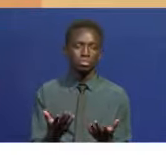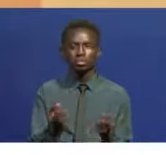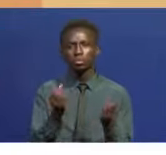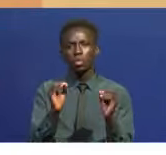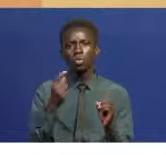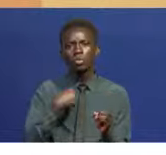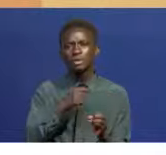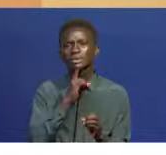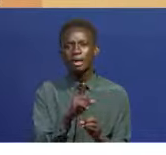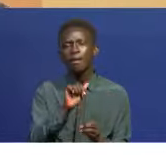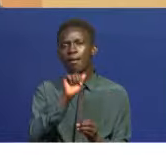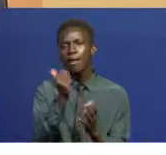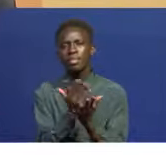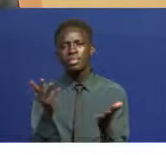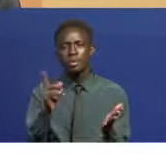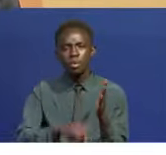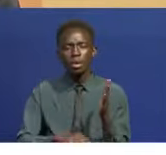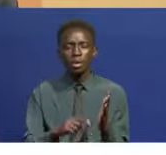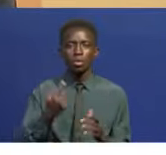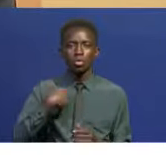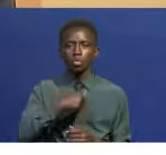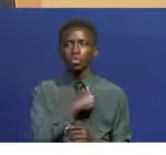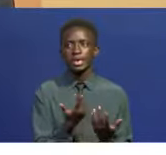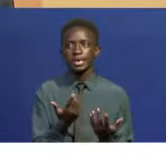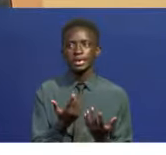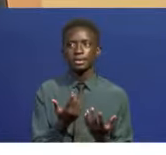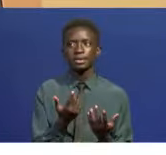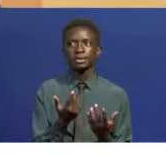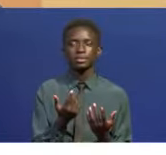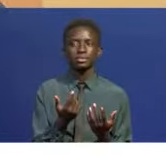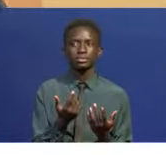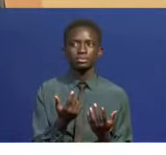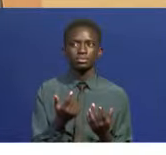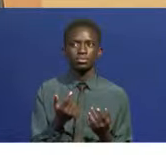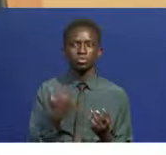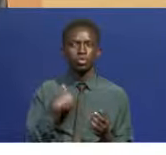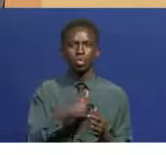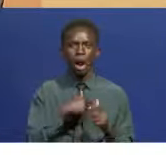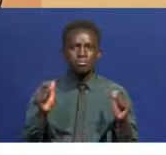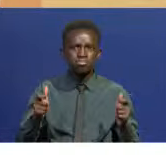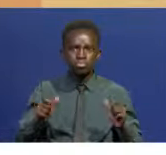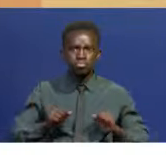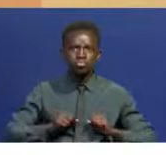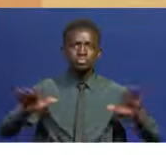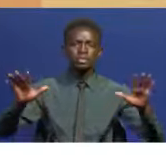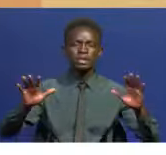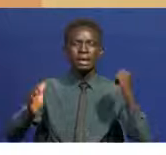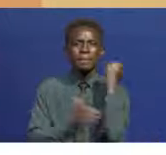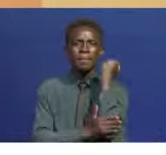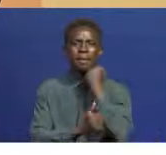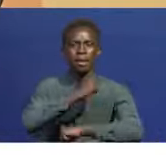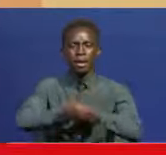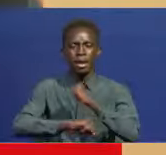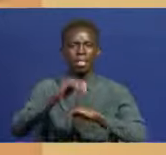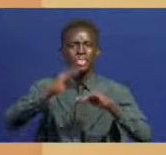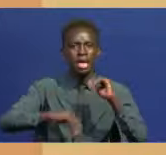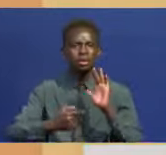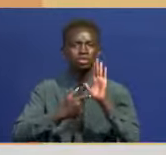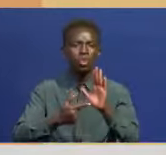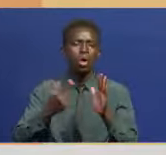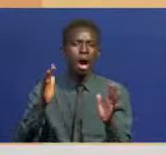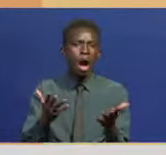saying, the other thing is that we went a lot to broadcast punitive measures than to broadcast how do we sit together